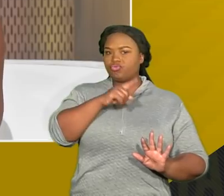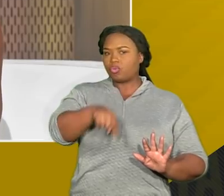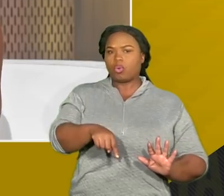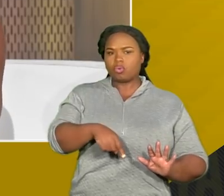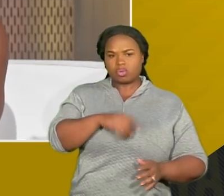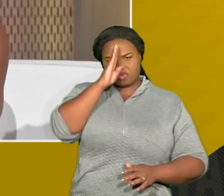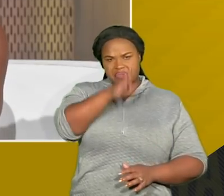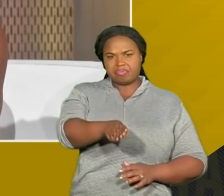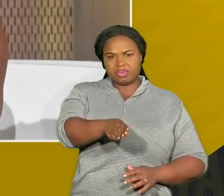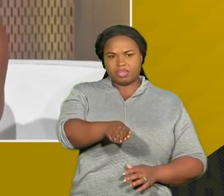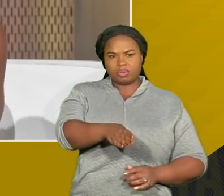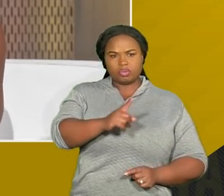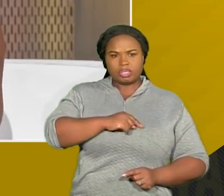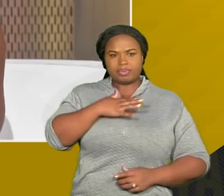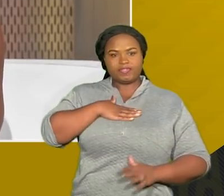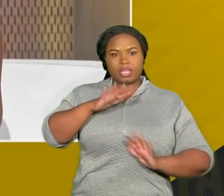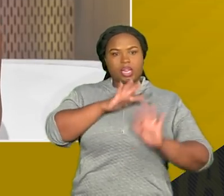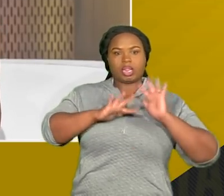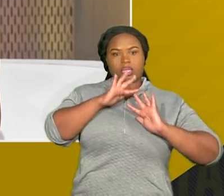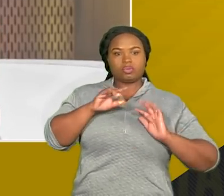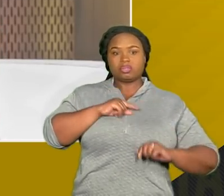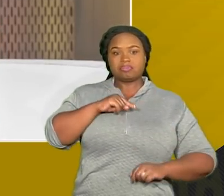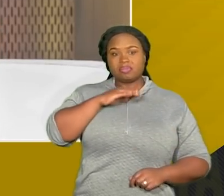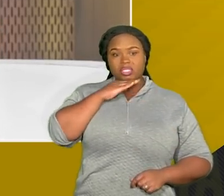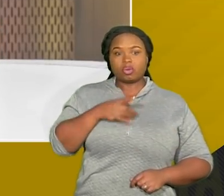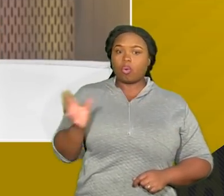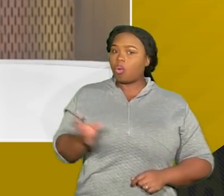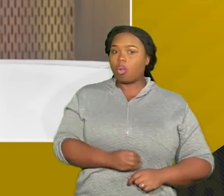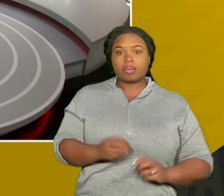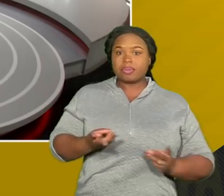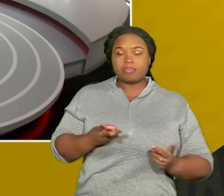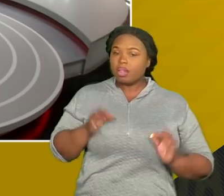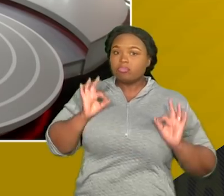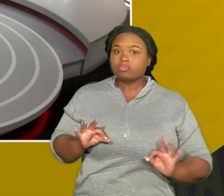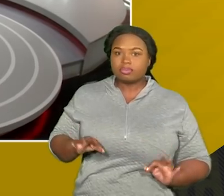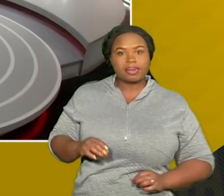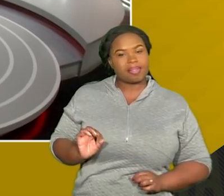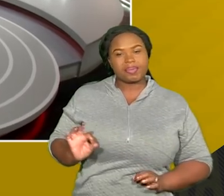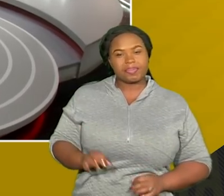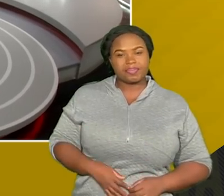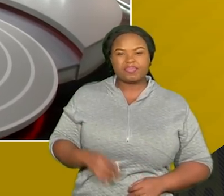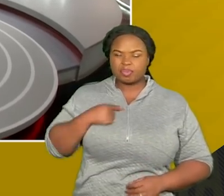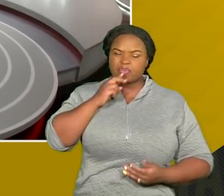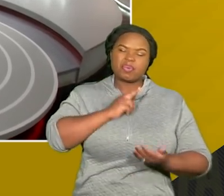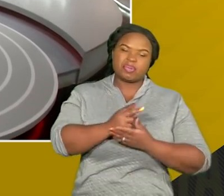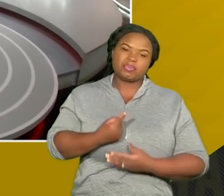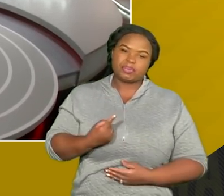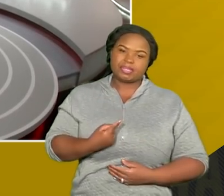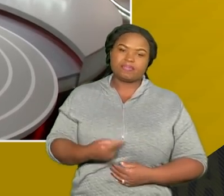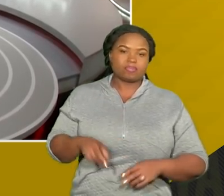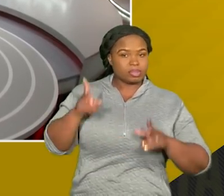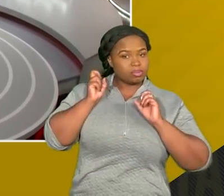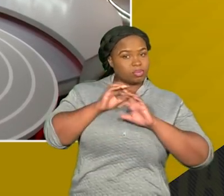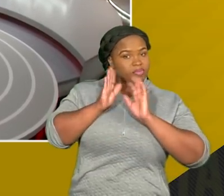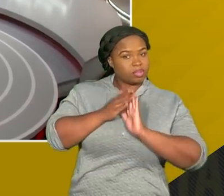to tell me that you're not offending me, because not all medical doctors are going to be correct as well. So be honest with yourself. Listen to what I'm